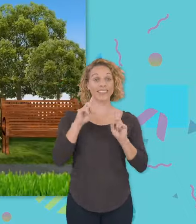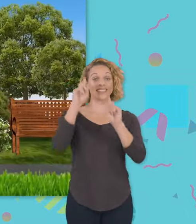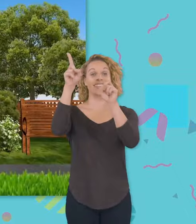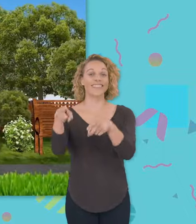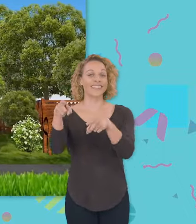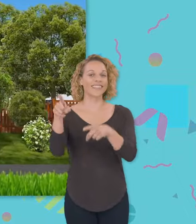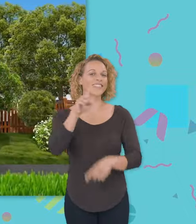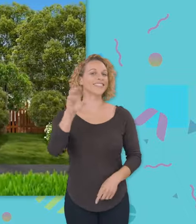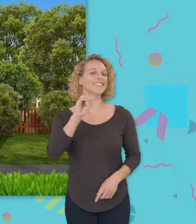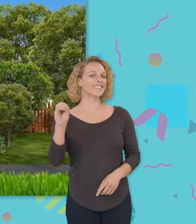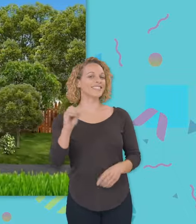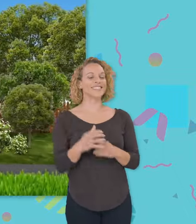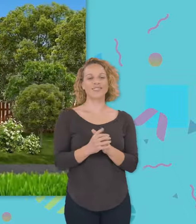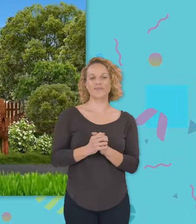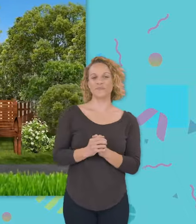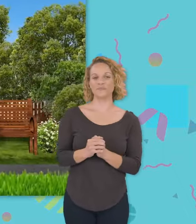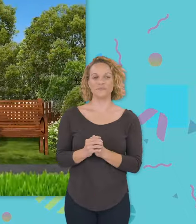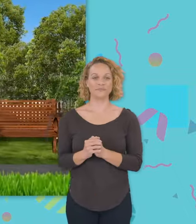I'm going to the zoo.